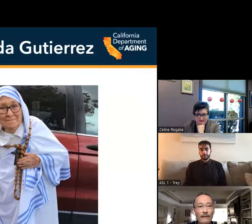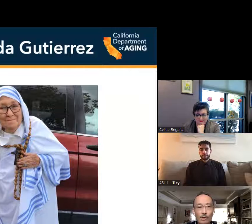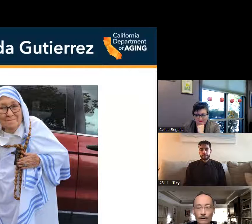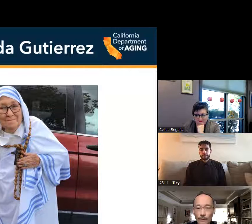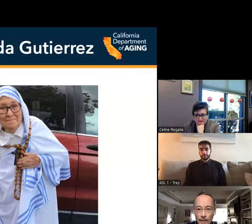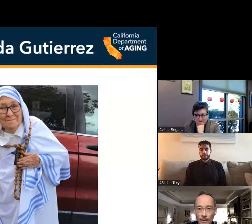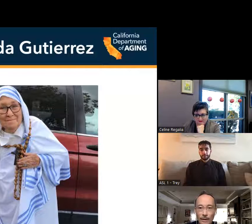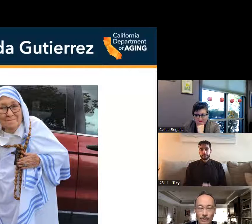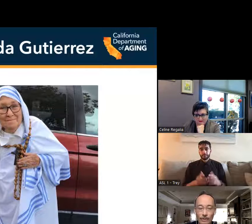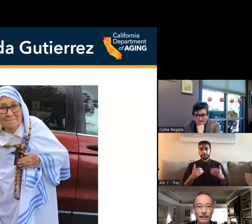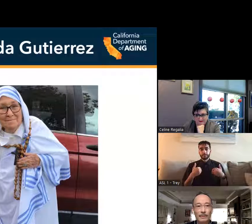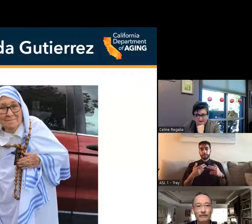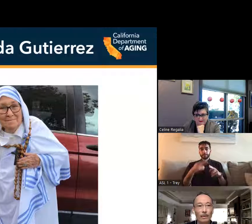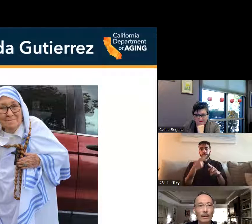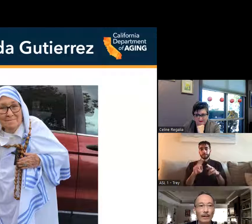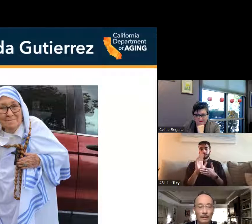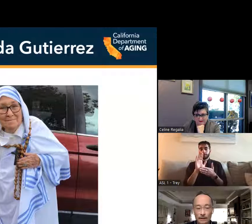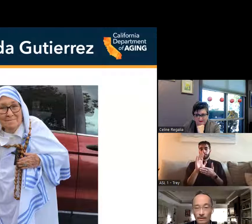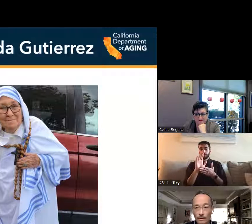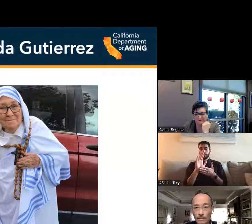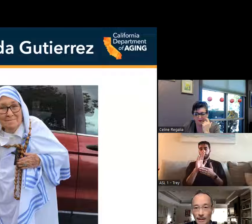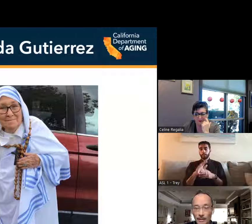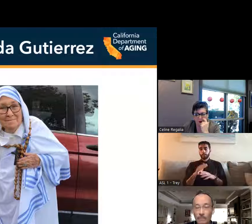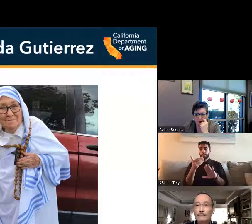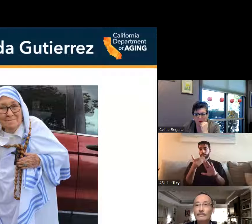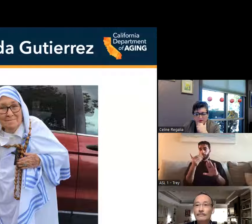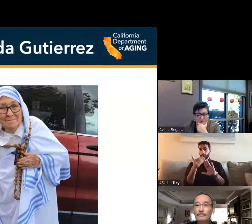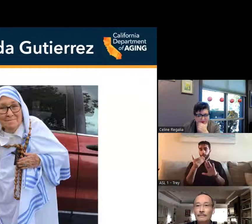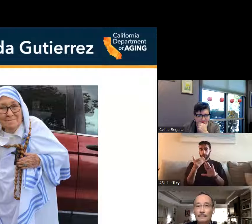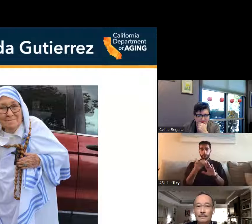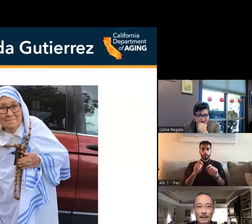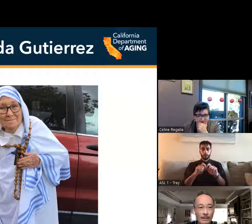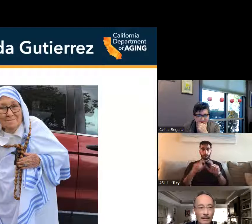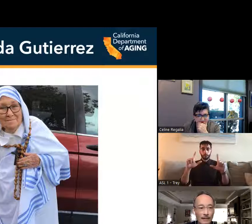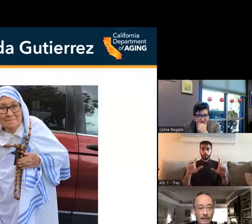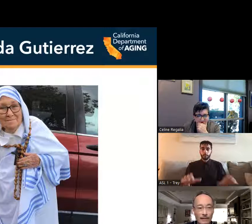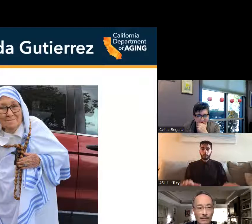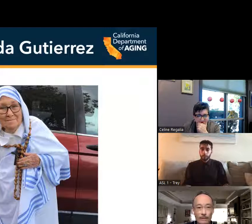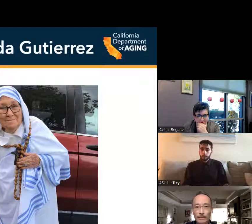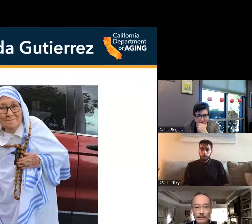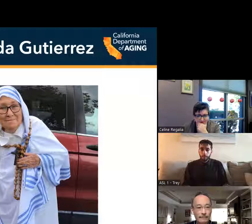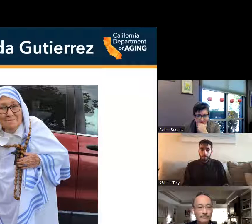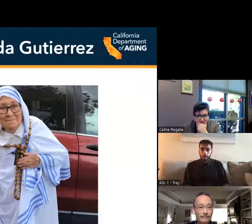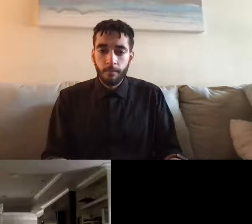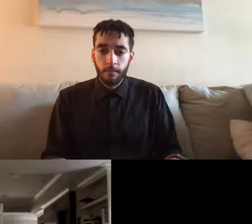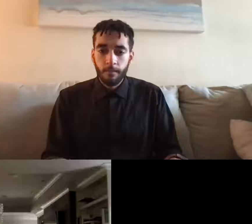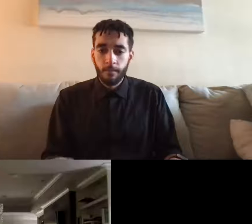And we have a short video to play before Hilda is going to speak. So can we start the reel,